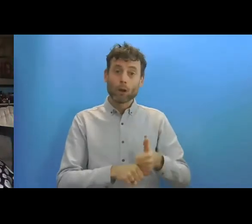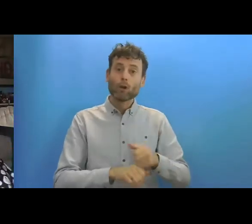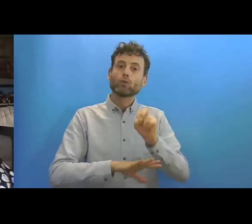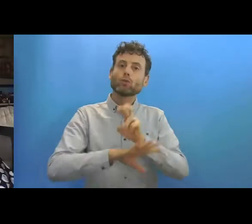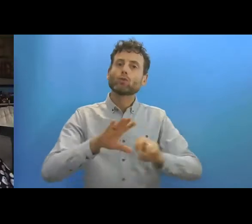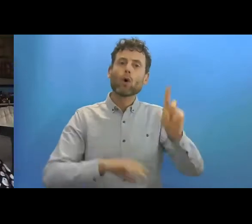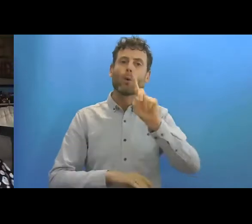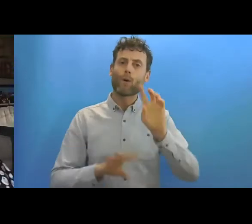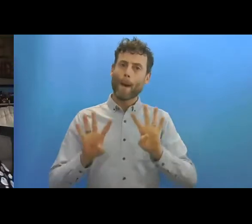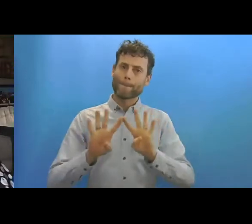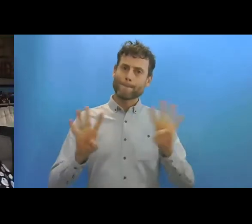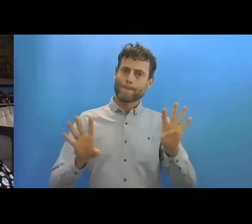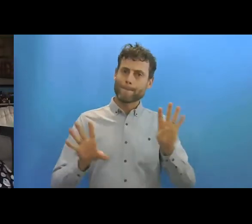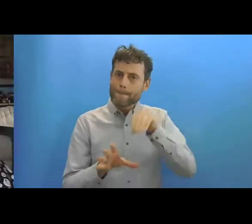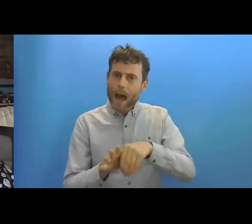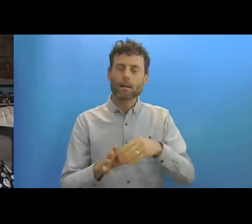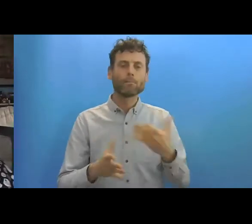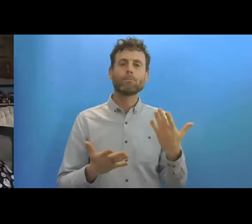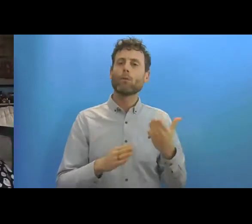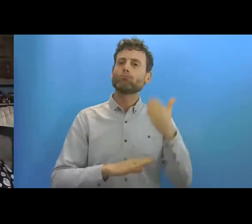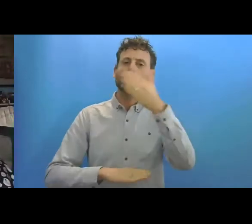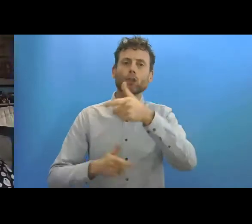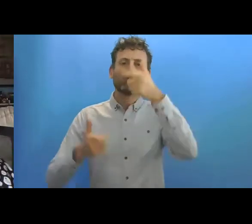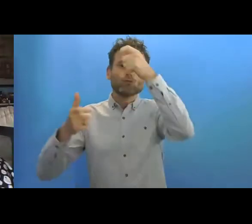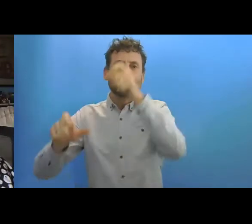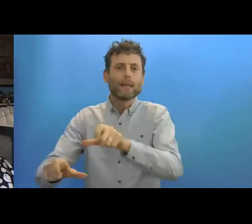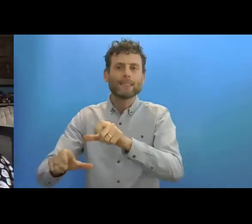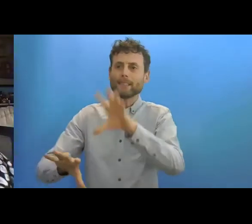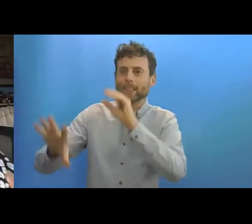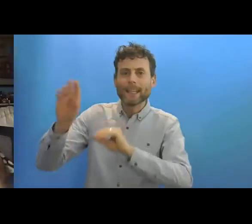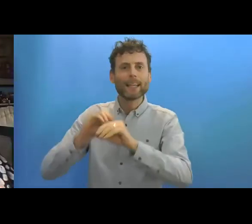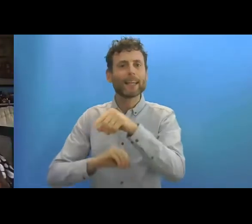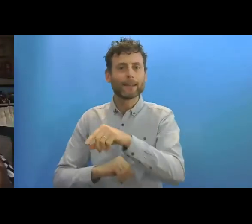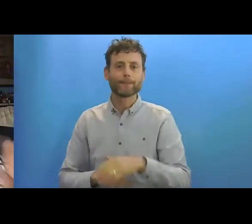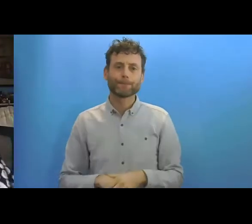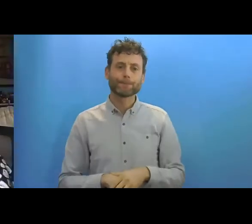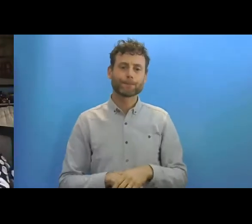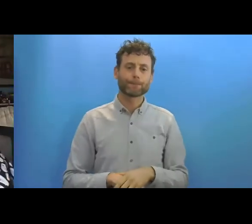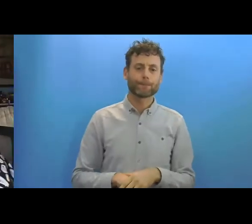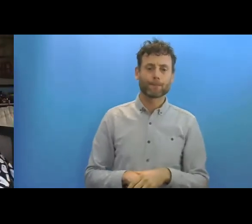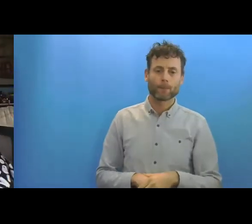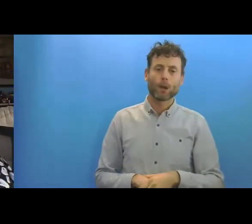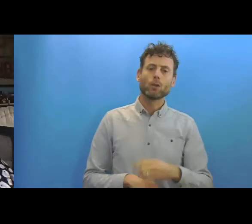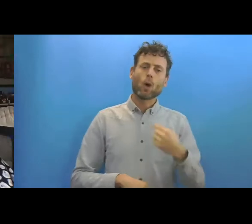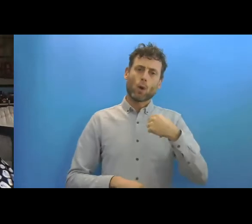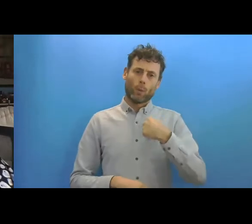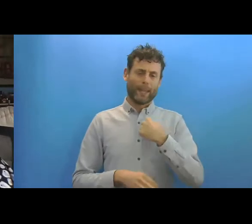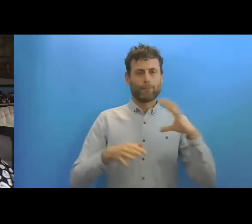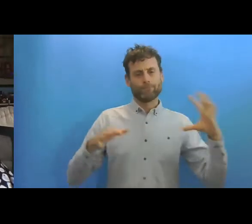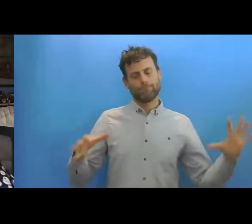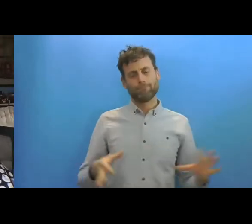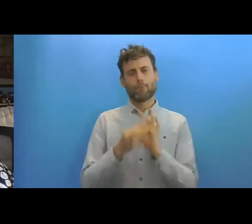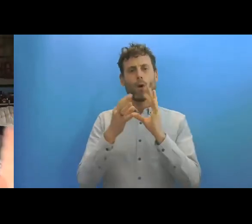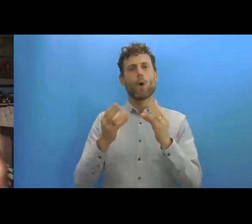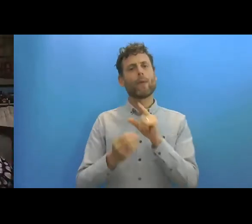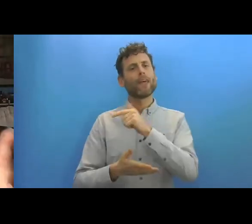of things, and obviously increasingly online at the moment. And we link with the Southbank Centre every 2 years